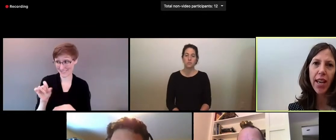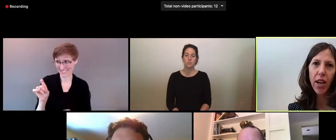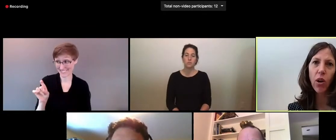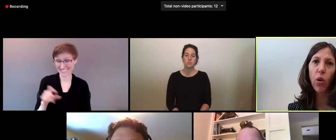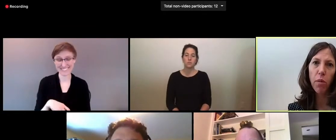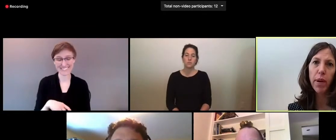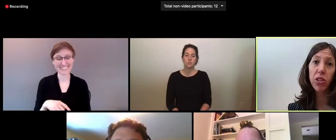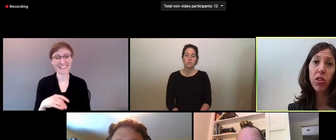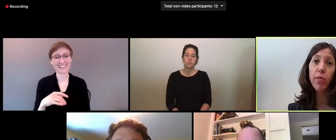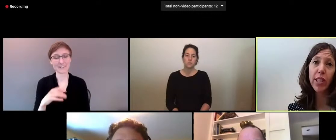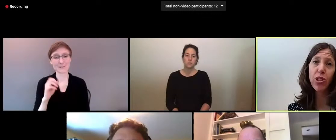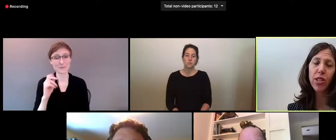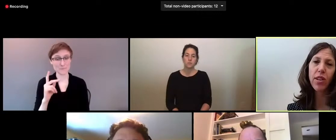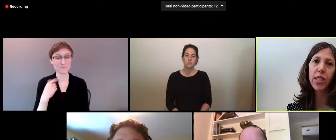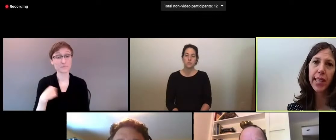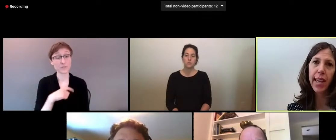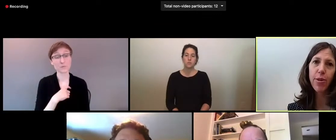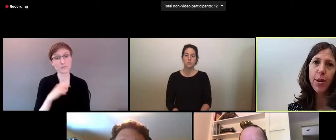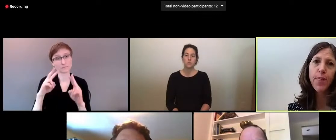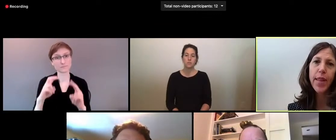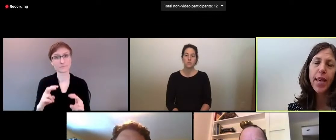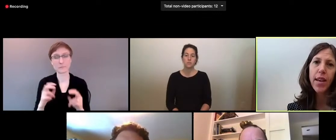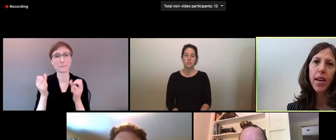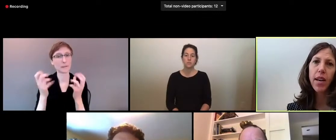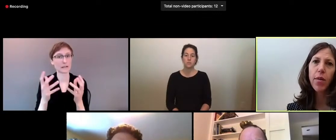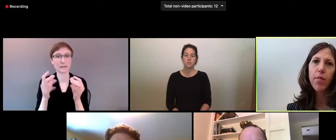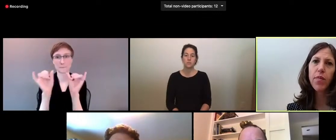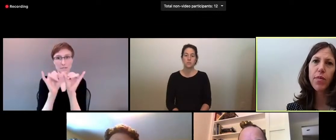are looking at a whole bunch of measures altogether.